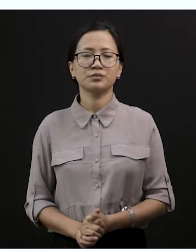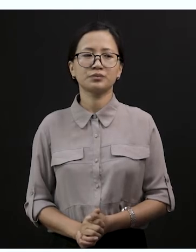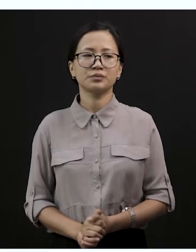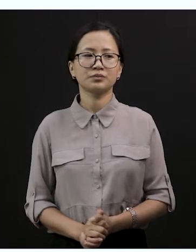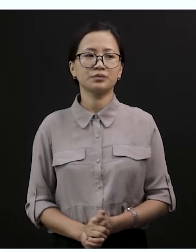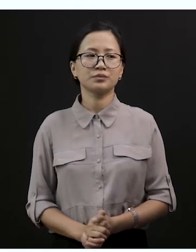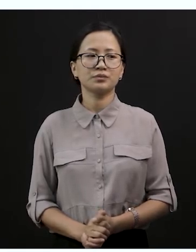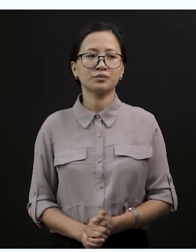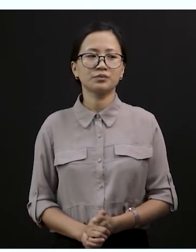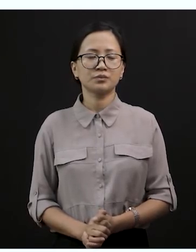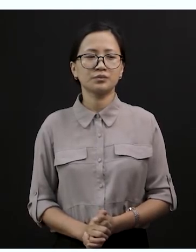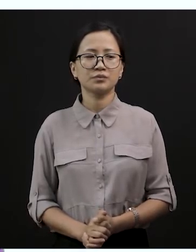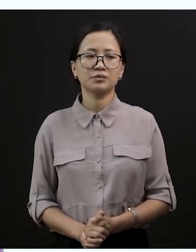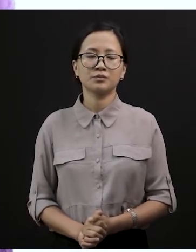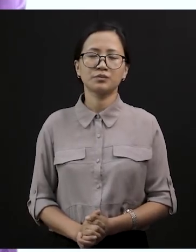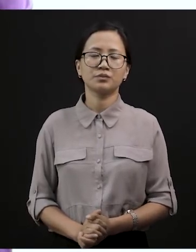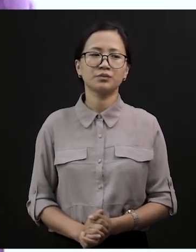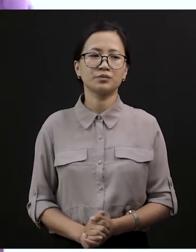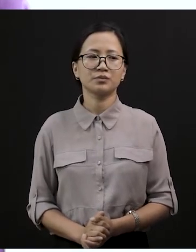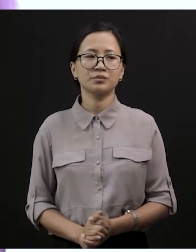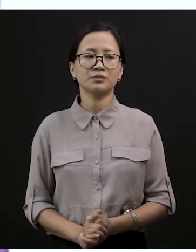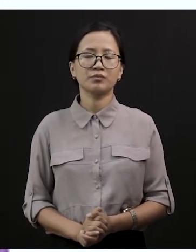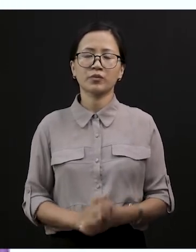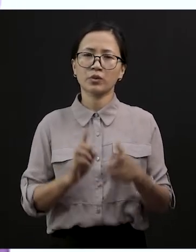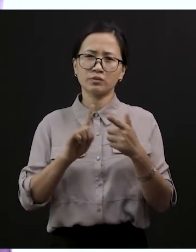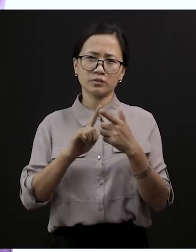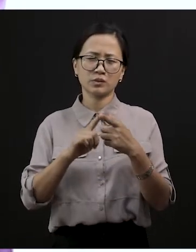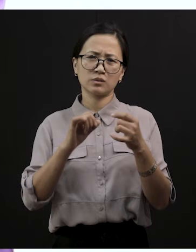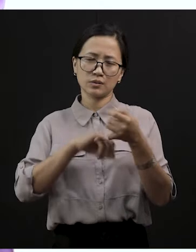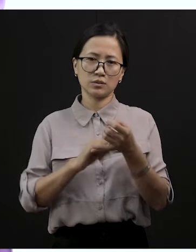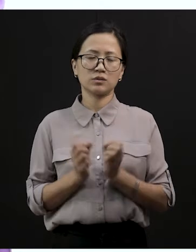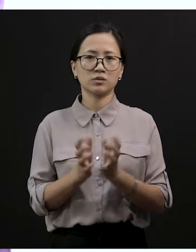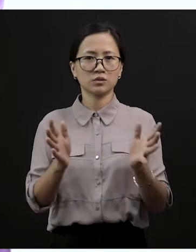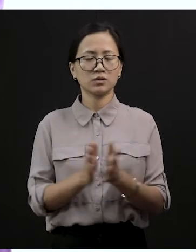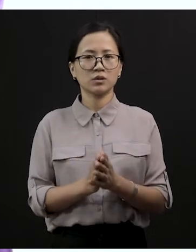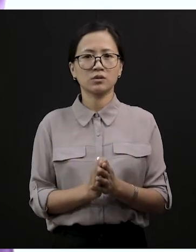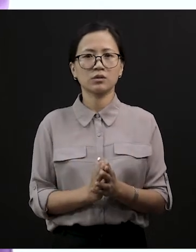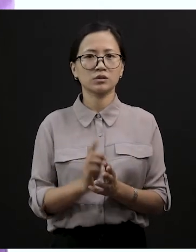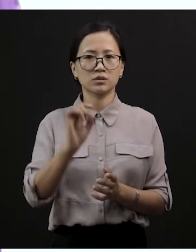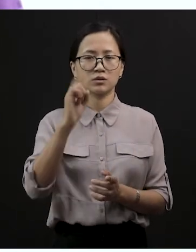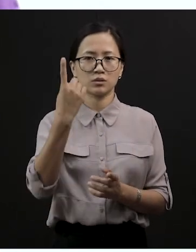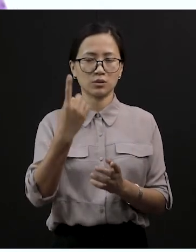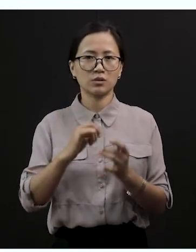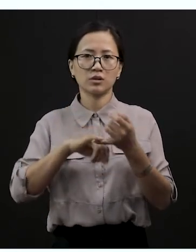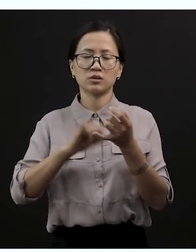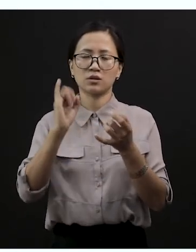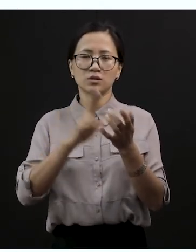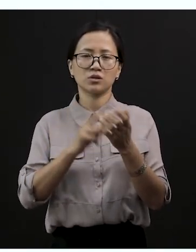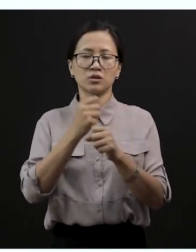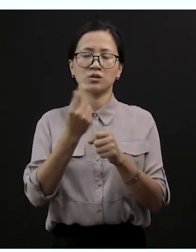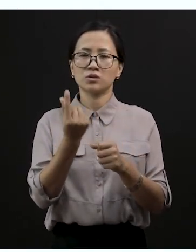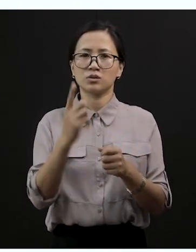potato. Here potato without the es, it is plural, right? But